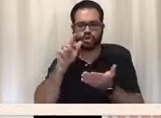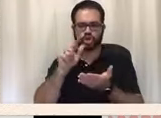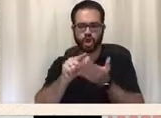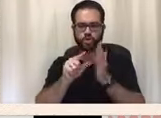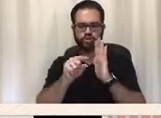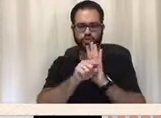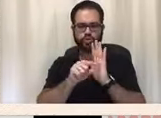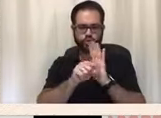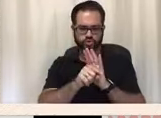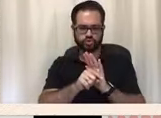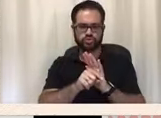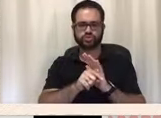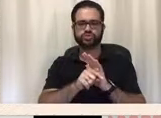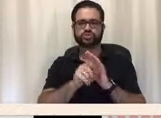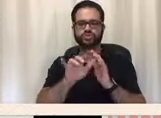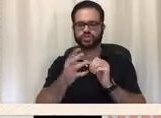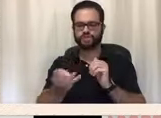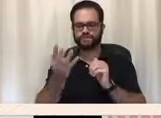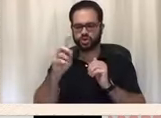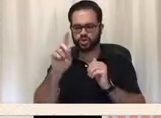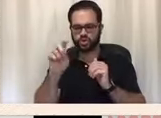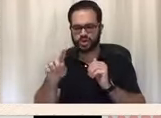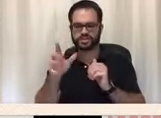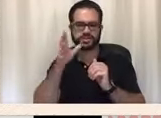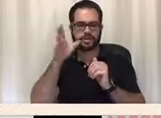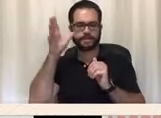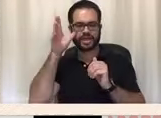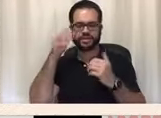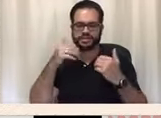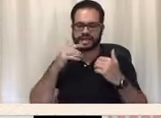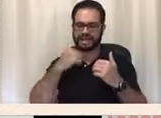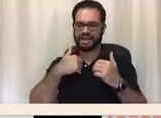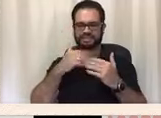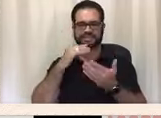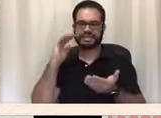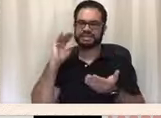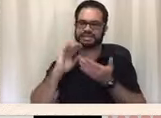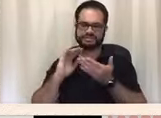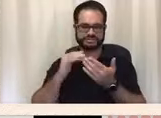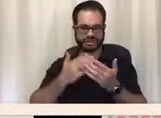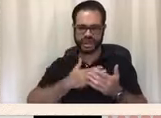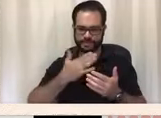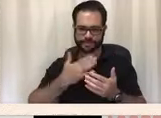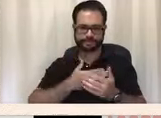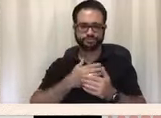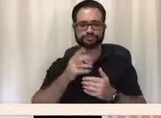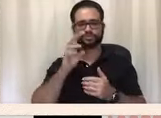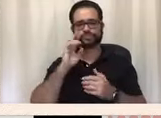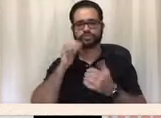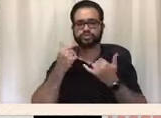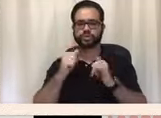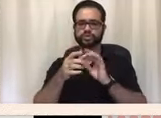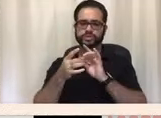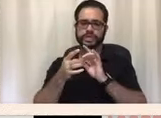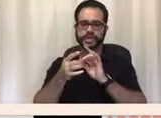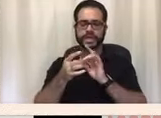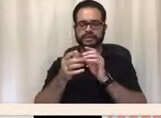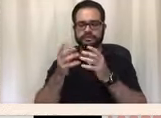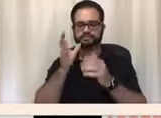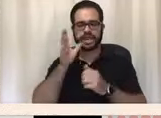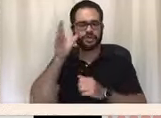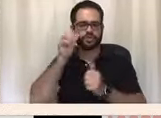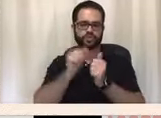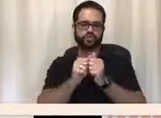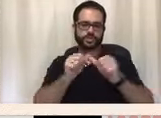those 4 questions that parents are the least happiest with. So we're looking at connect parents with one another. We know